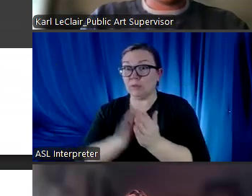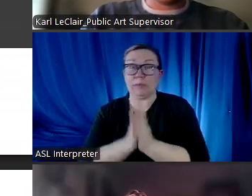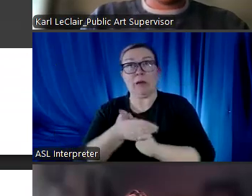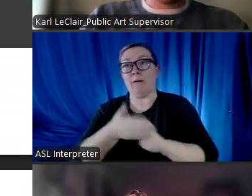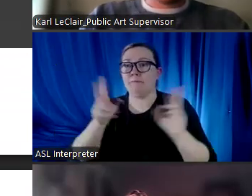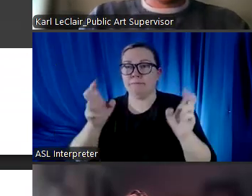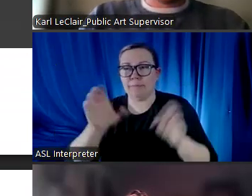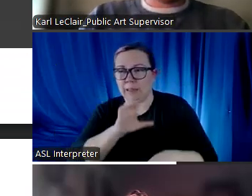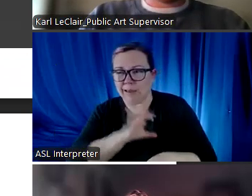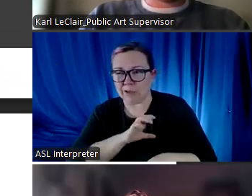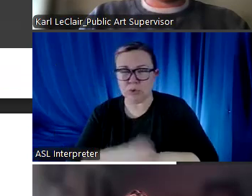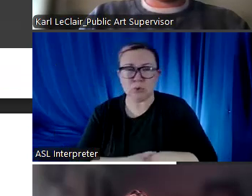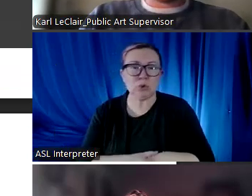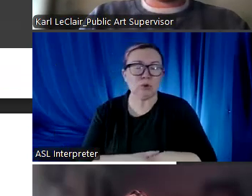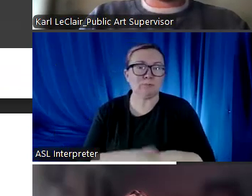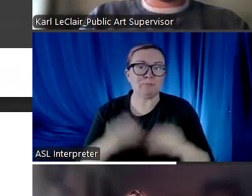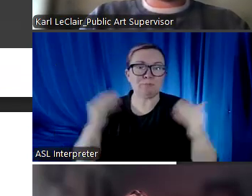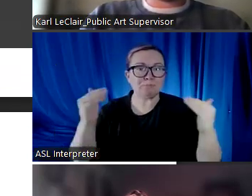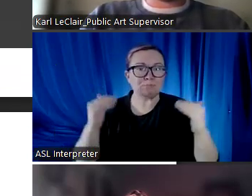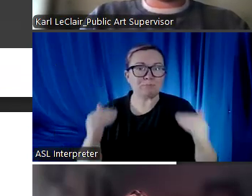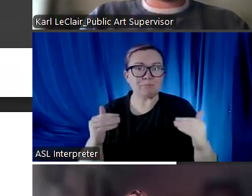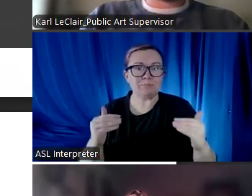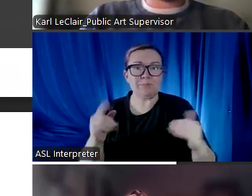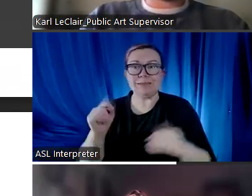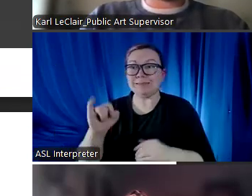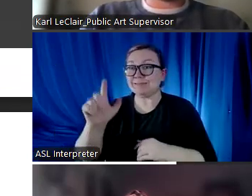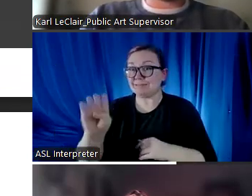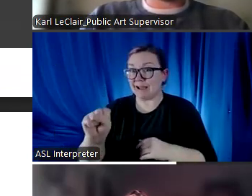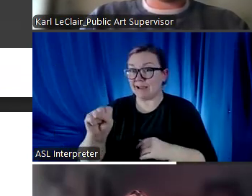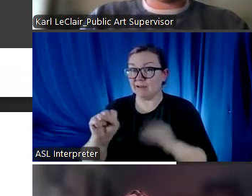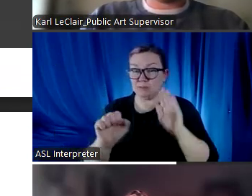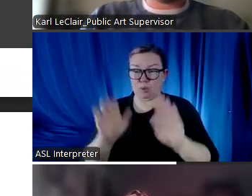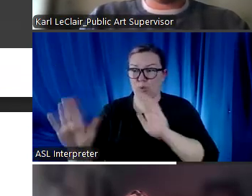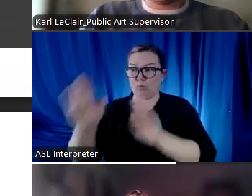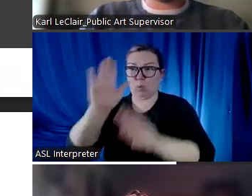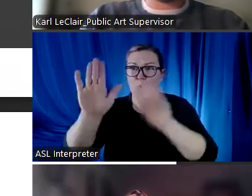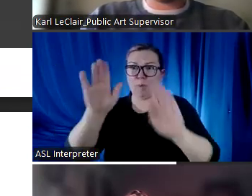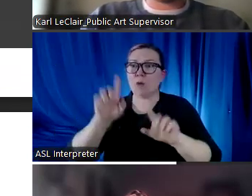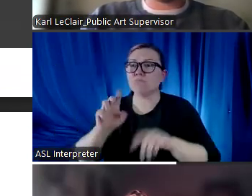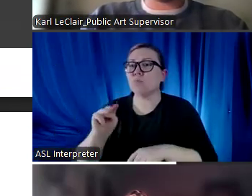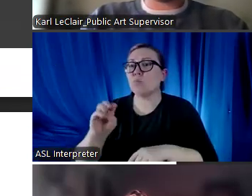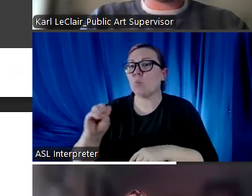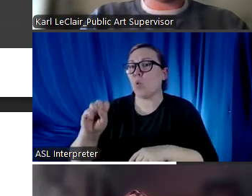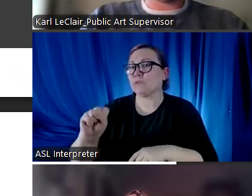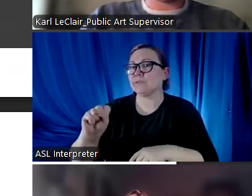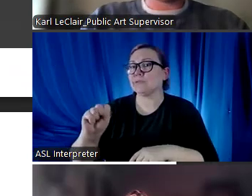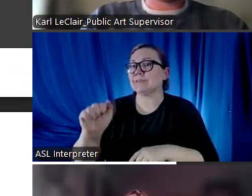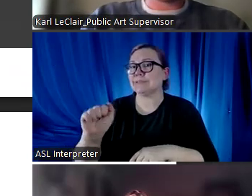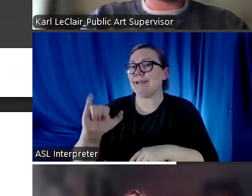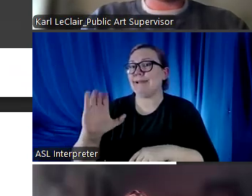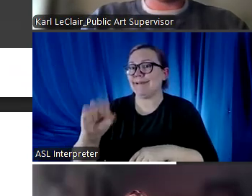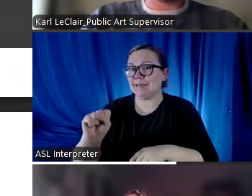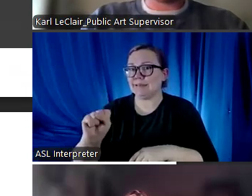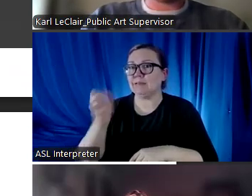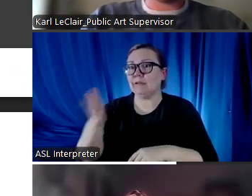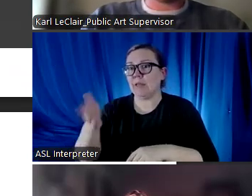Um, there are some tile mosaics that are currently set in the entryway plaza